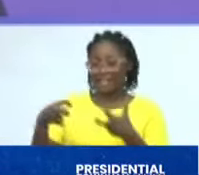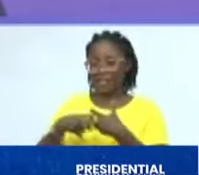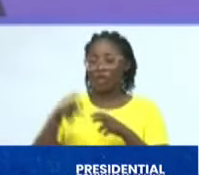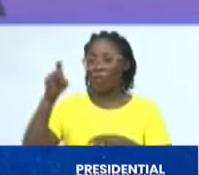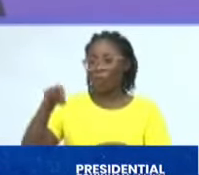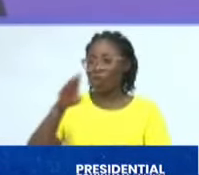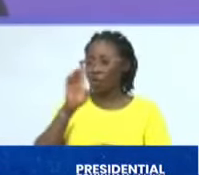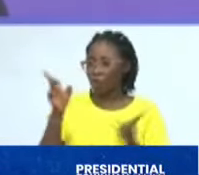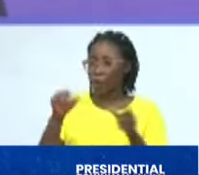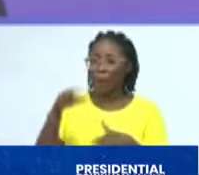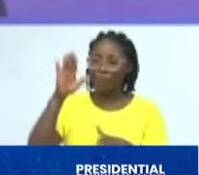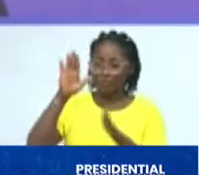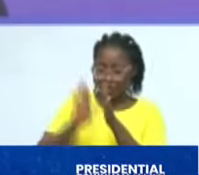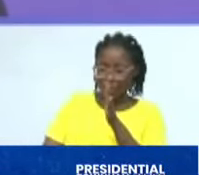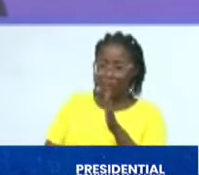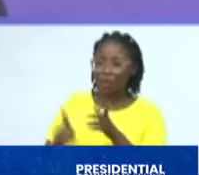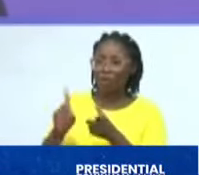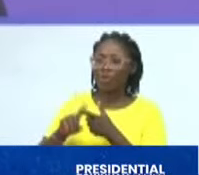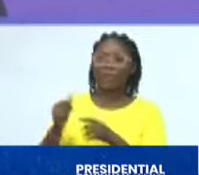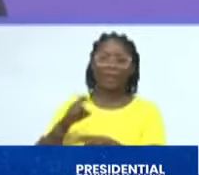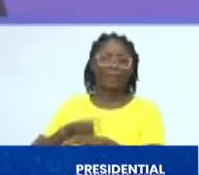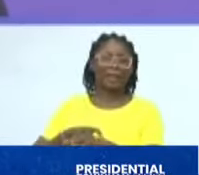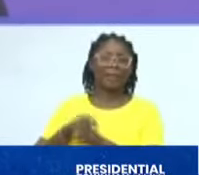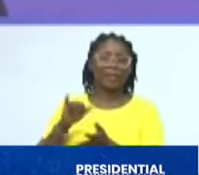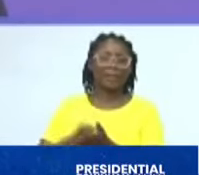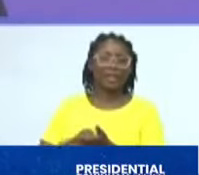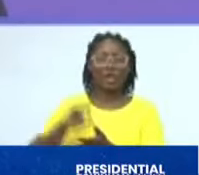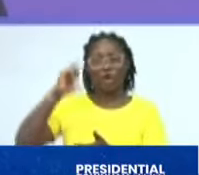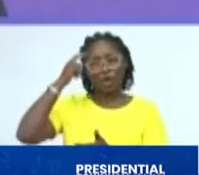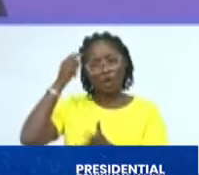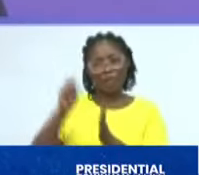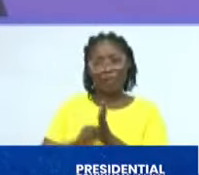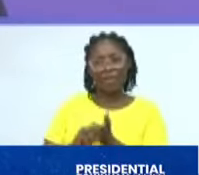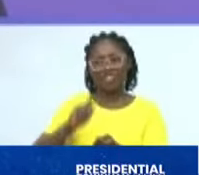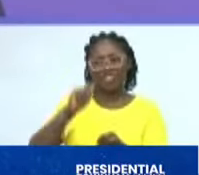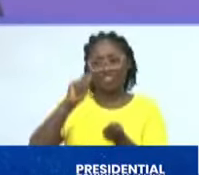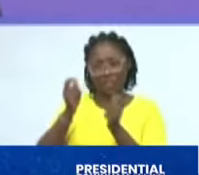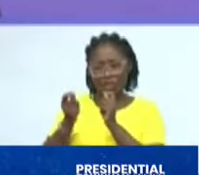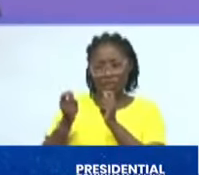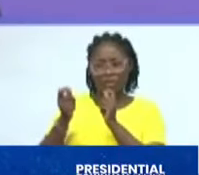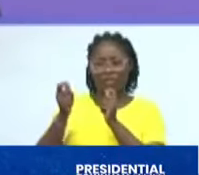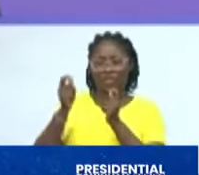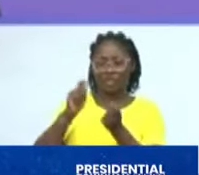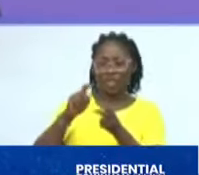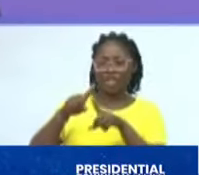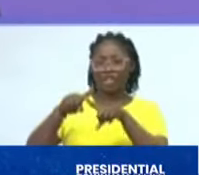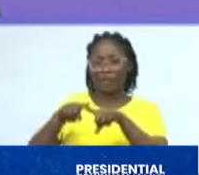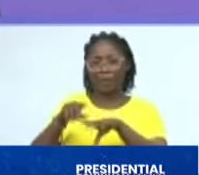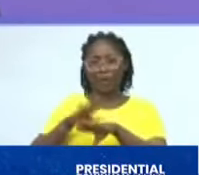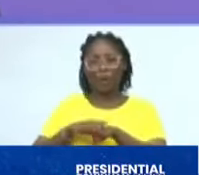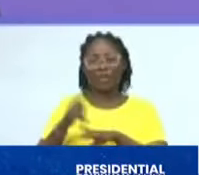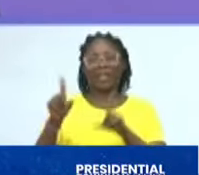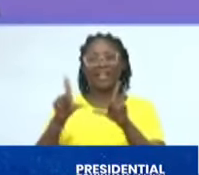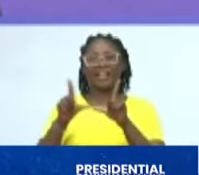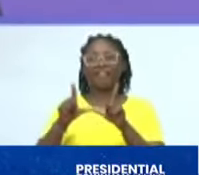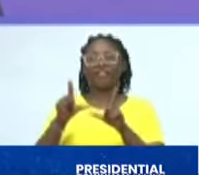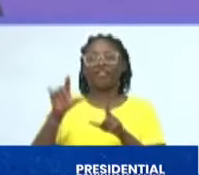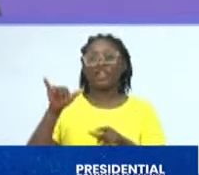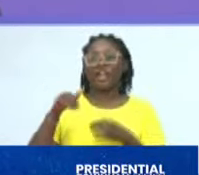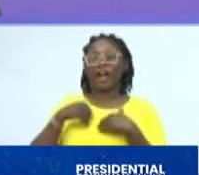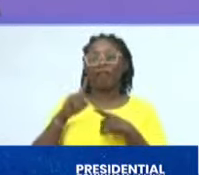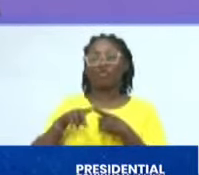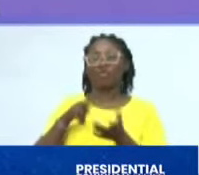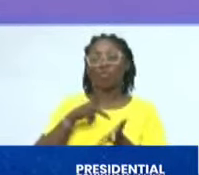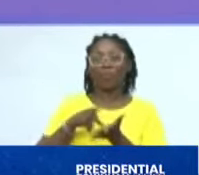an era that government will now be adjusting it depending on, then to a level in which they have to pay the